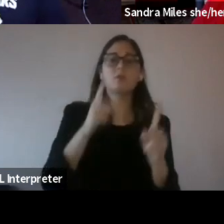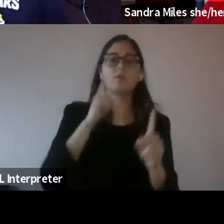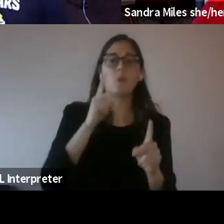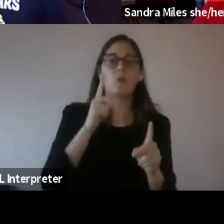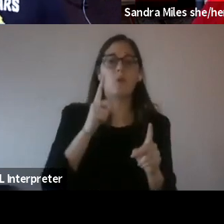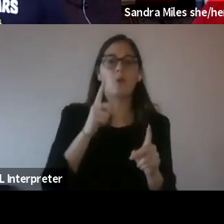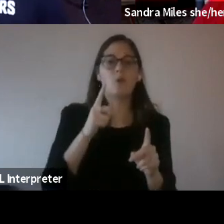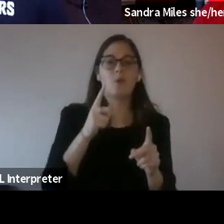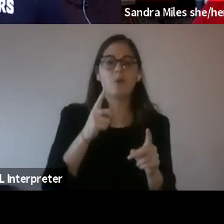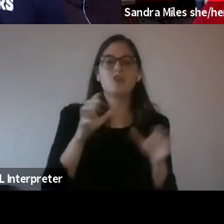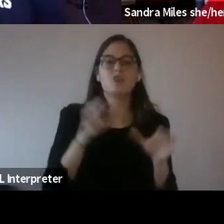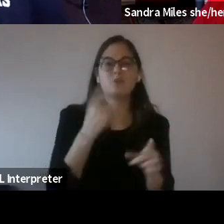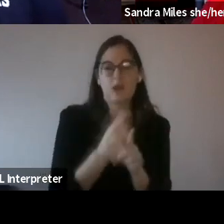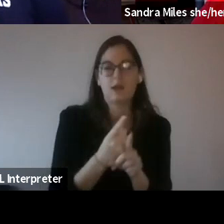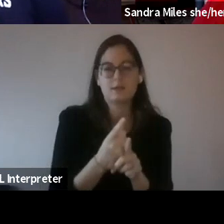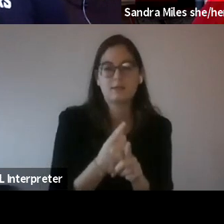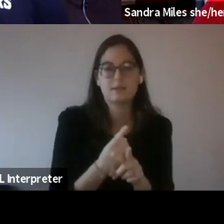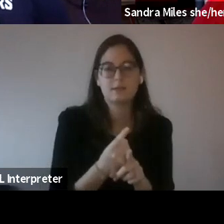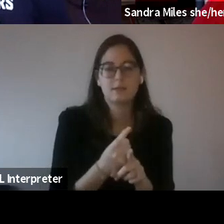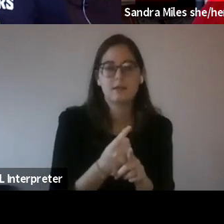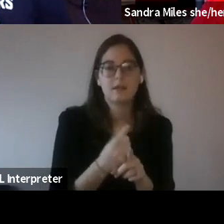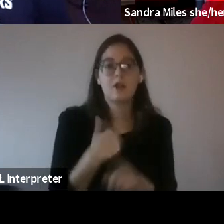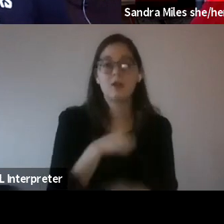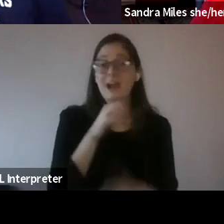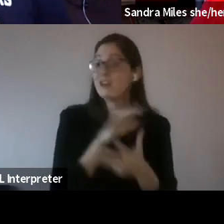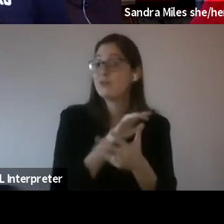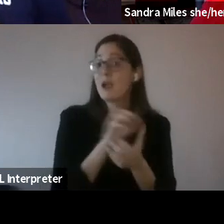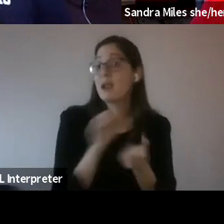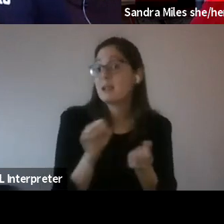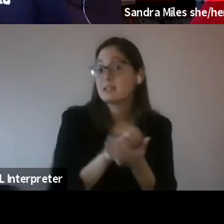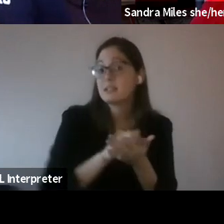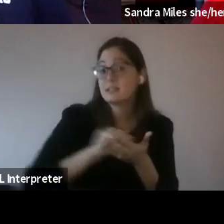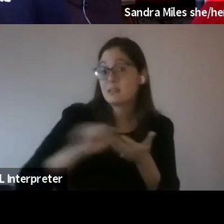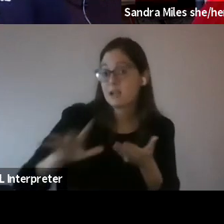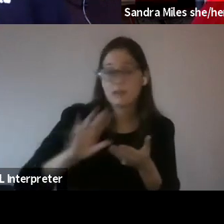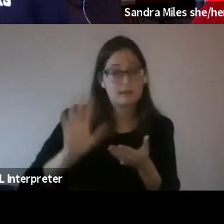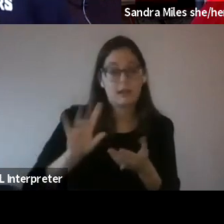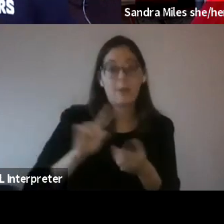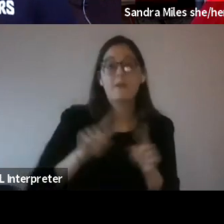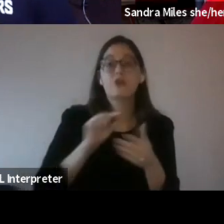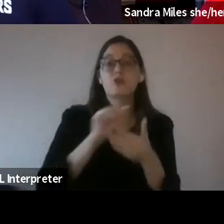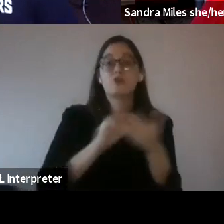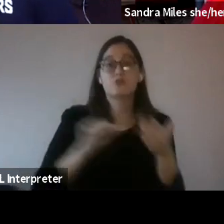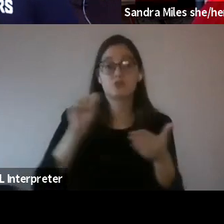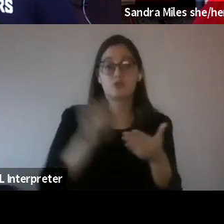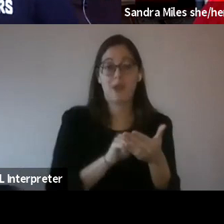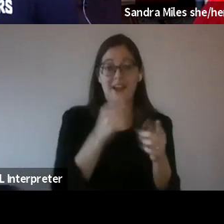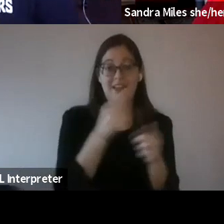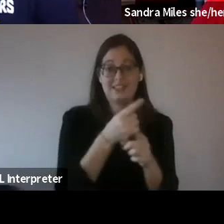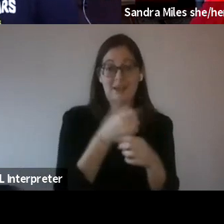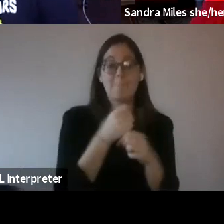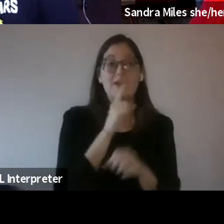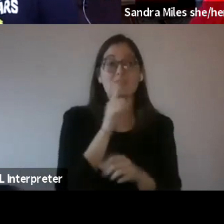right. Right. So we're not erase, but correct and make sure that people are getting it